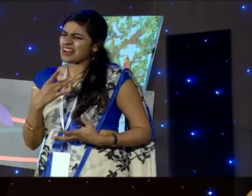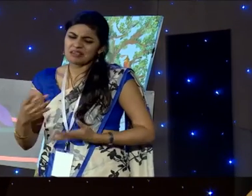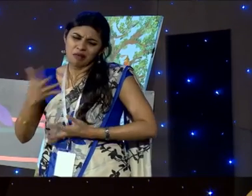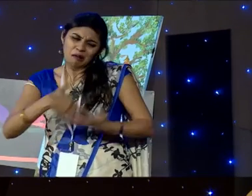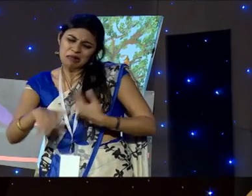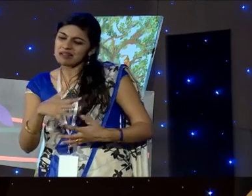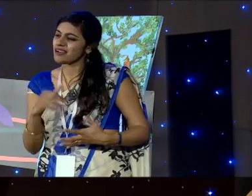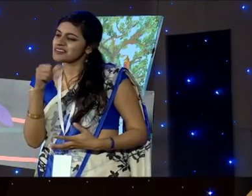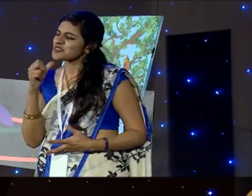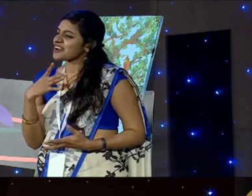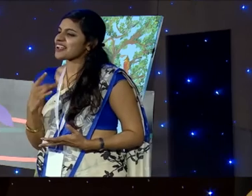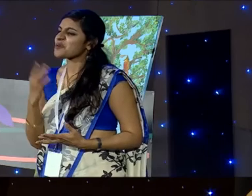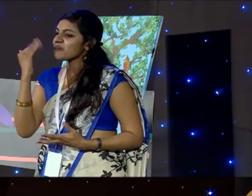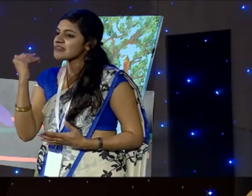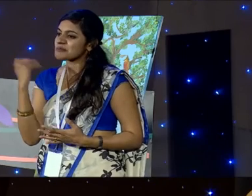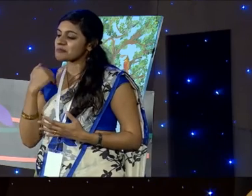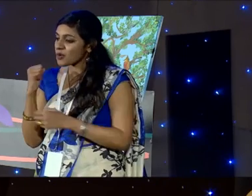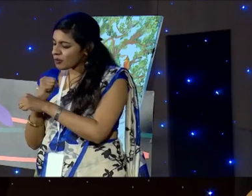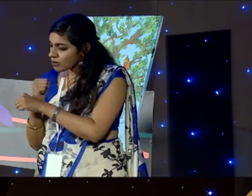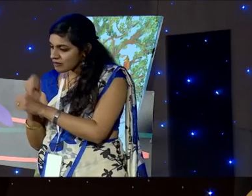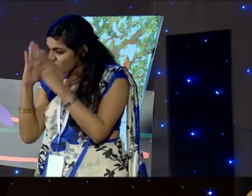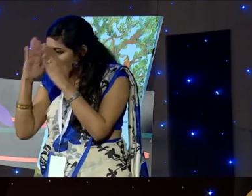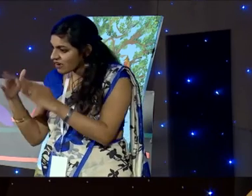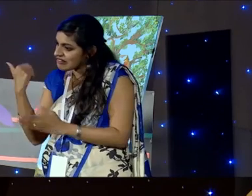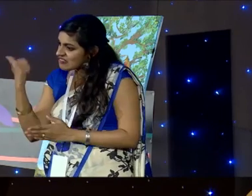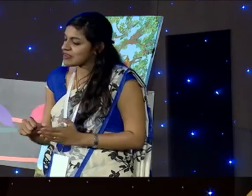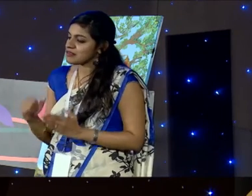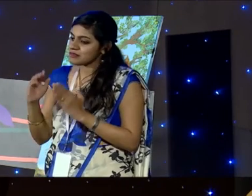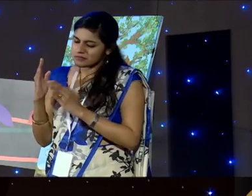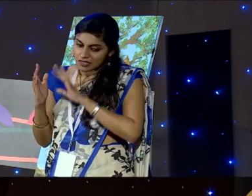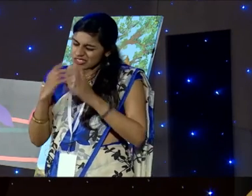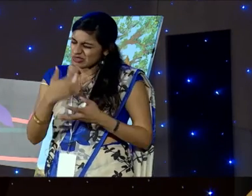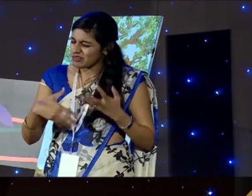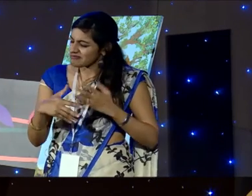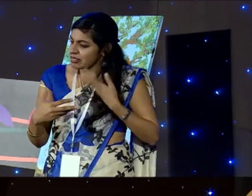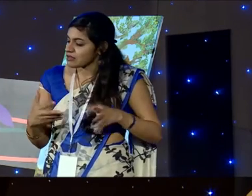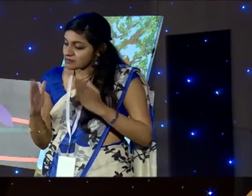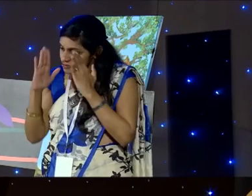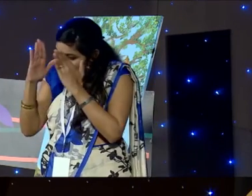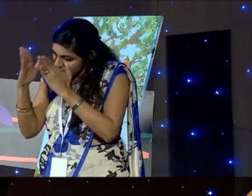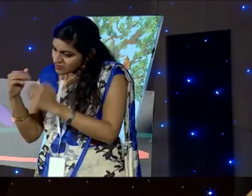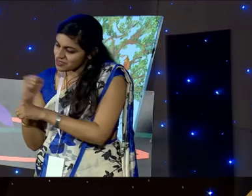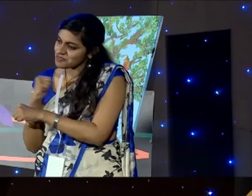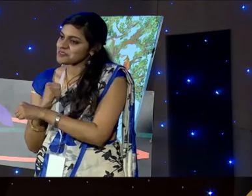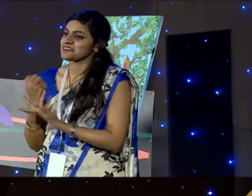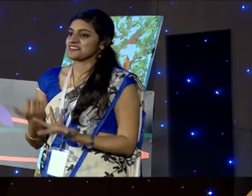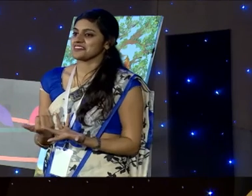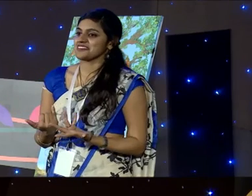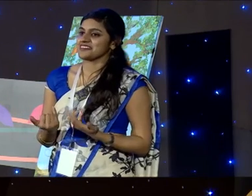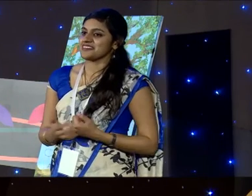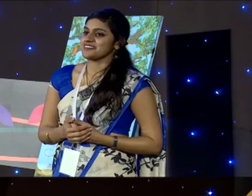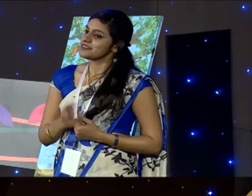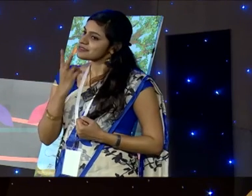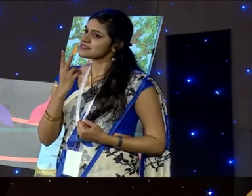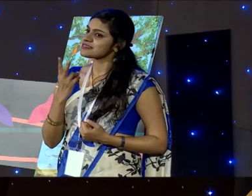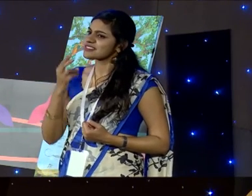he was more focused on the world of objects than the world of people. Well, making a diagnosis of people who are no